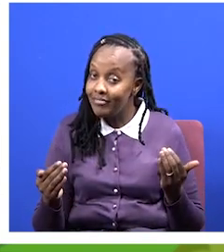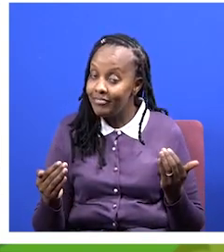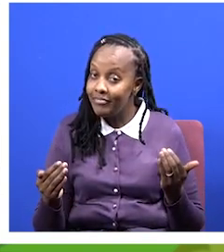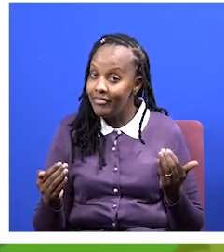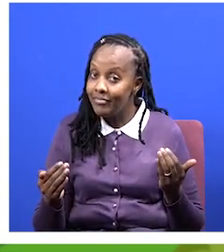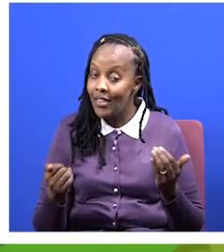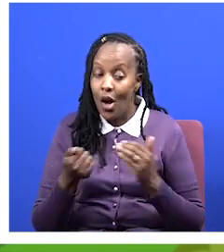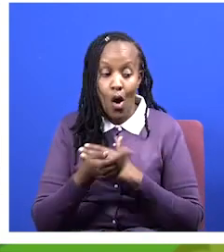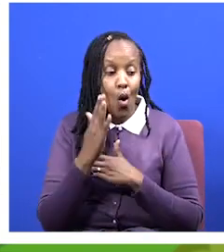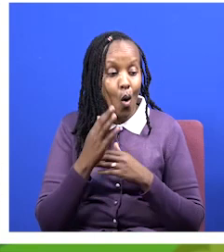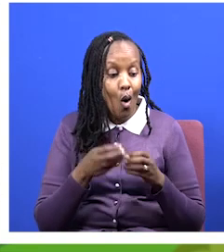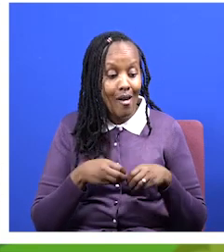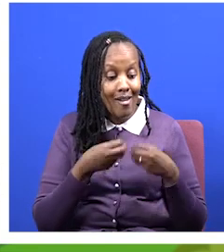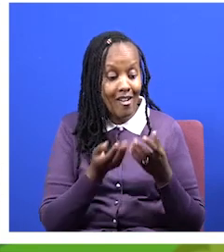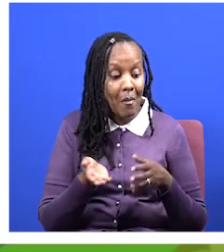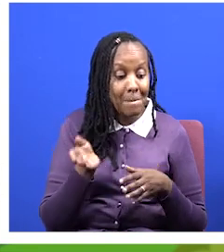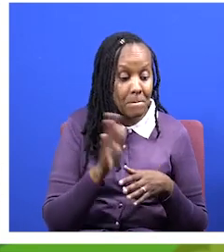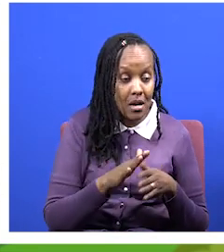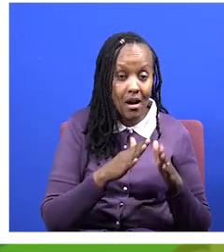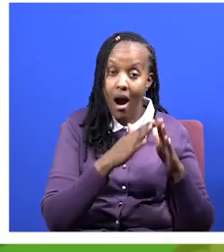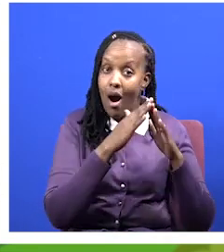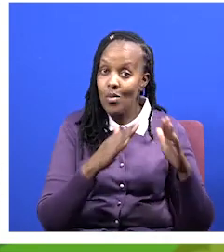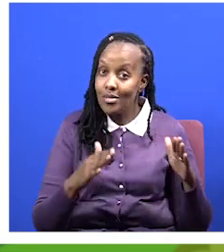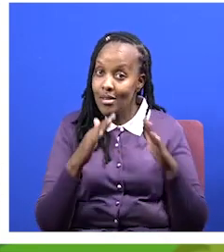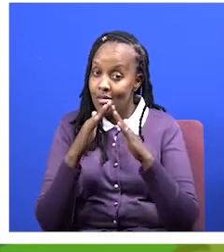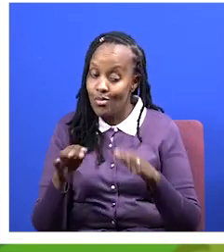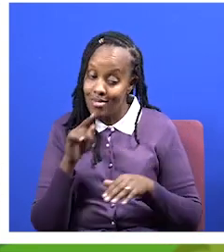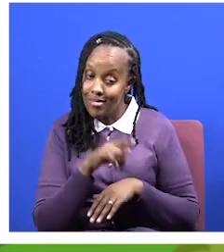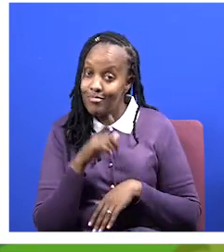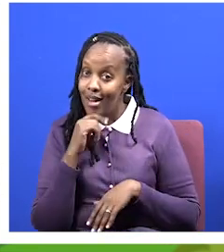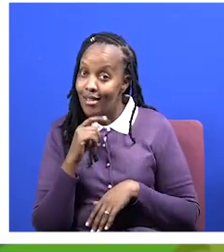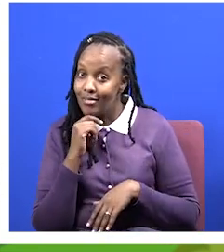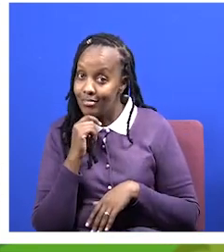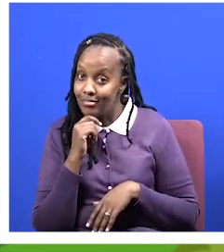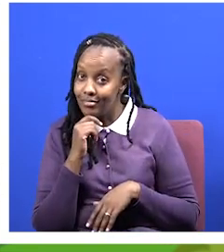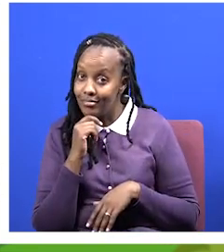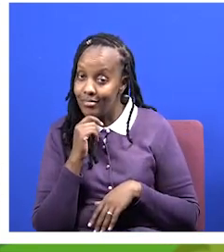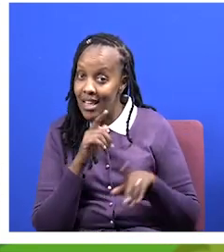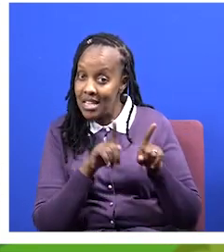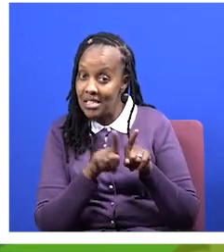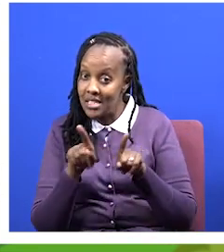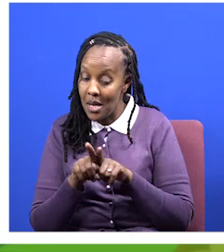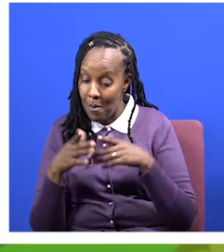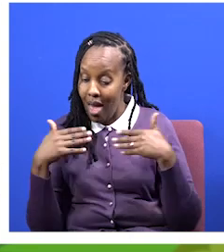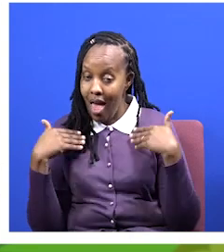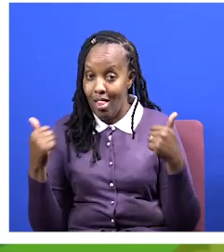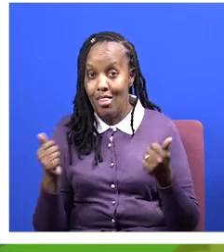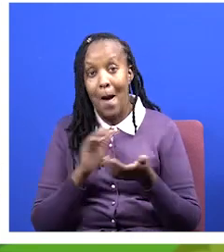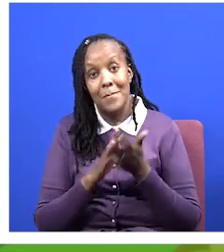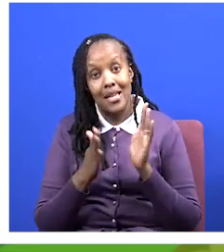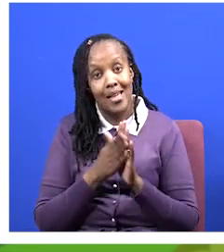children. God gave back his houses. God gave back